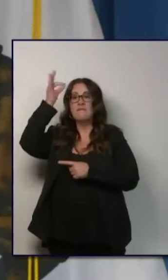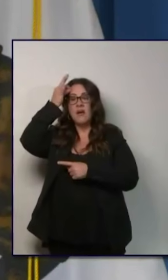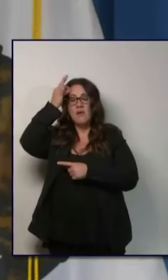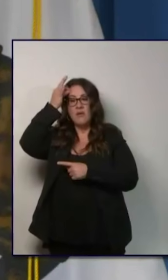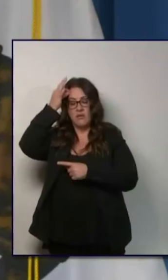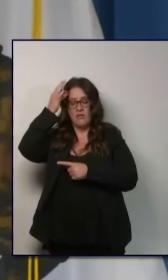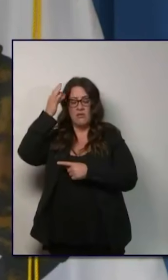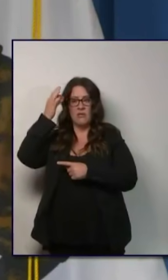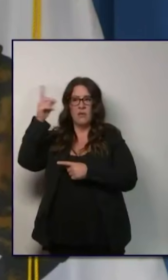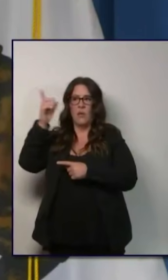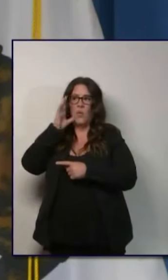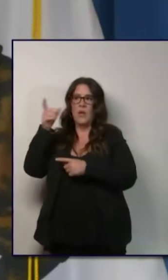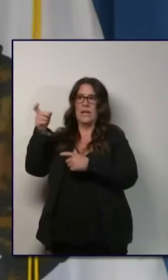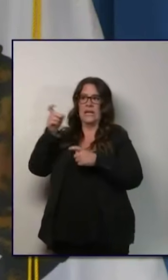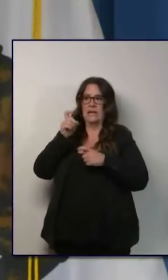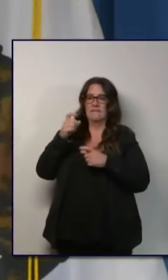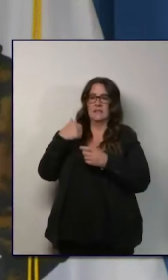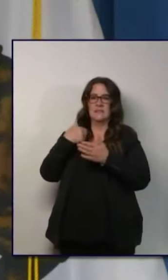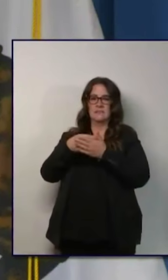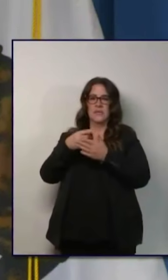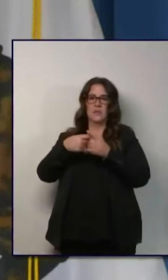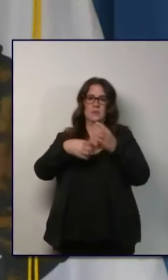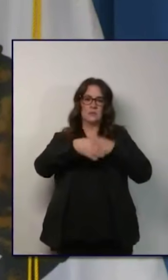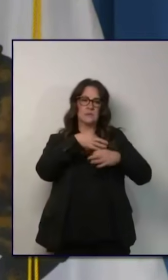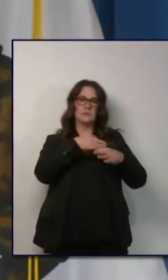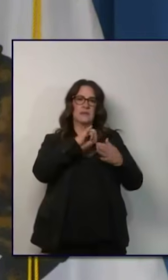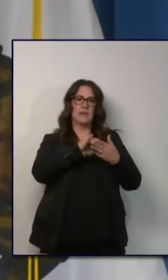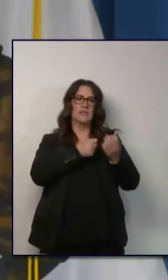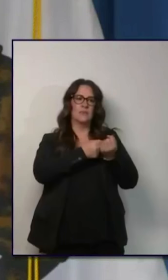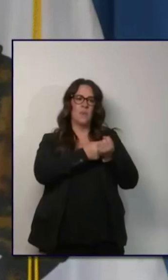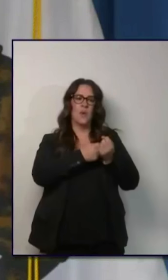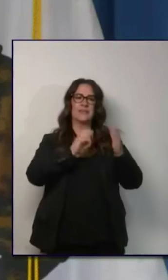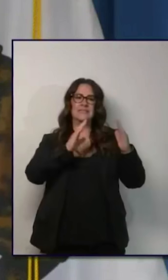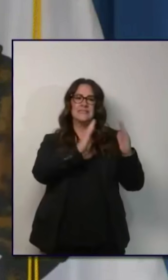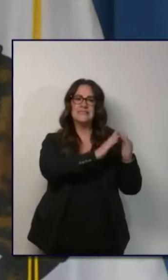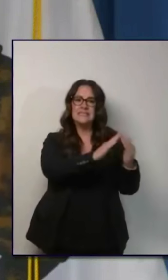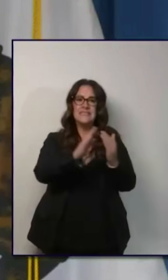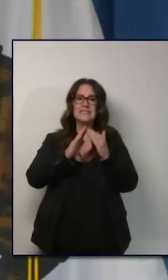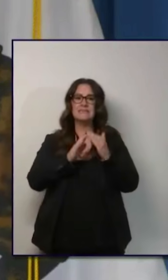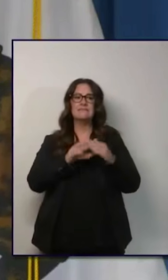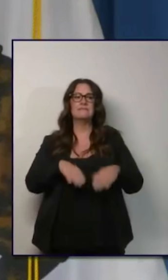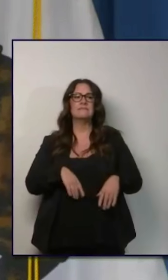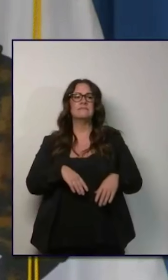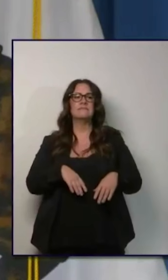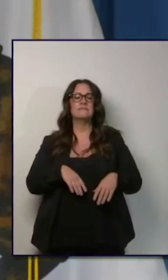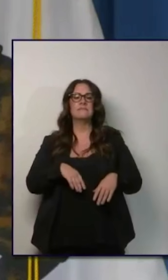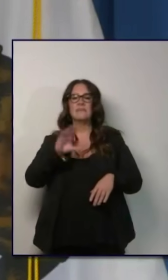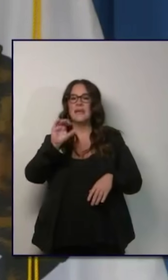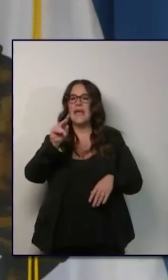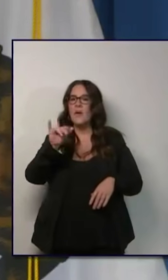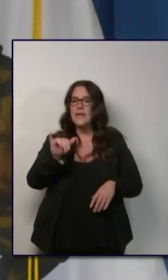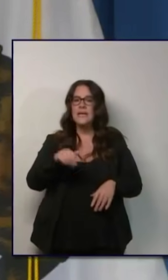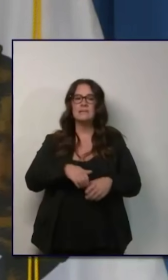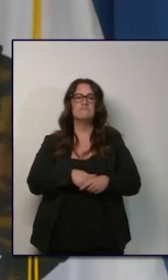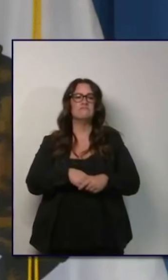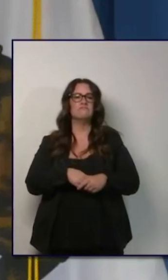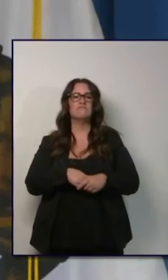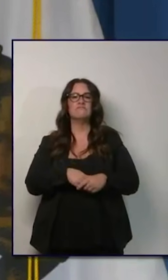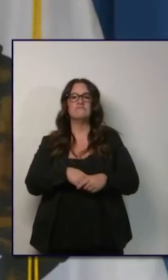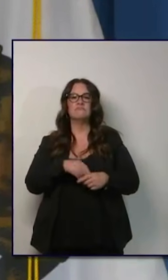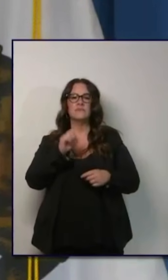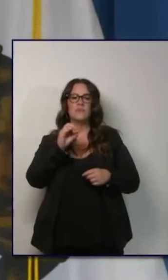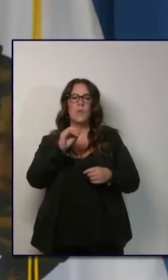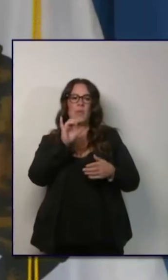provides the support and relief for states, cities, and counties that those cuts will not go